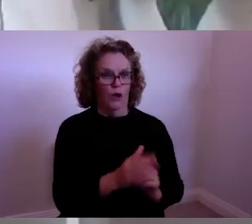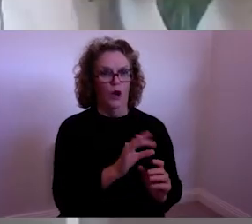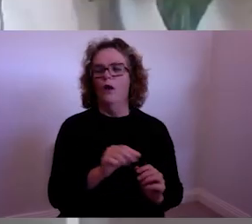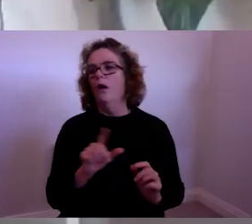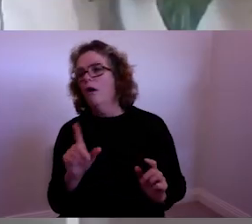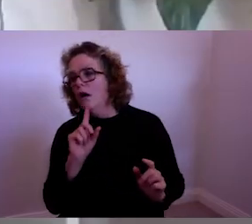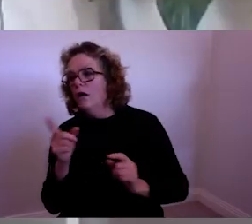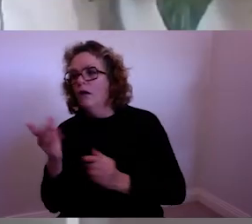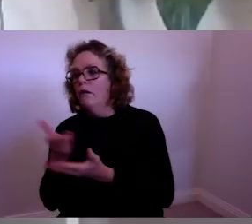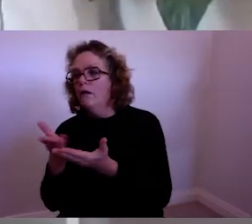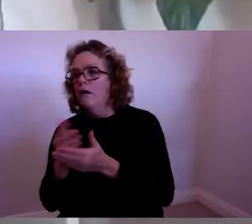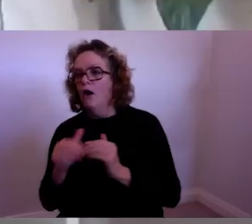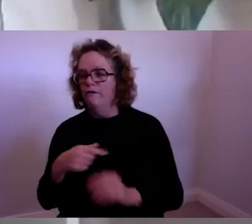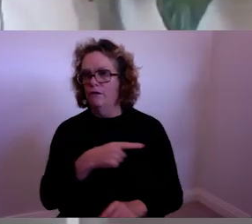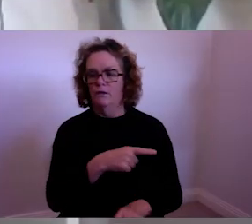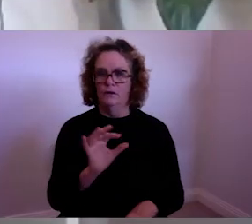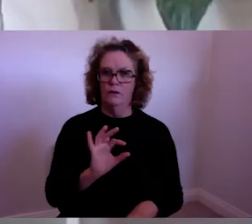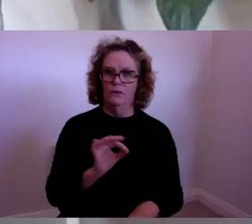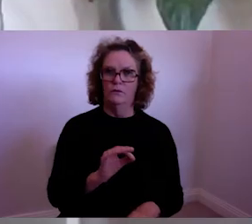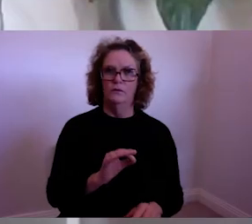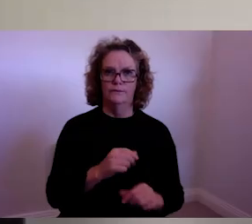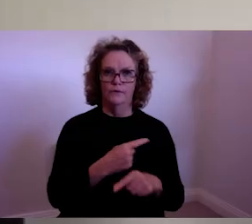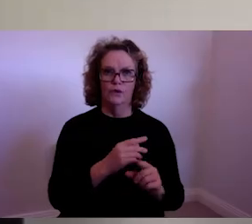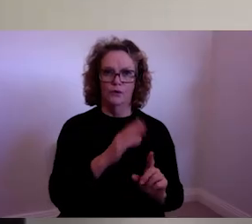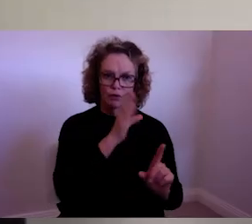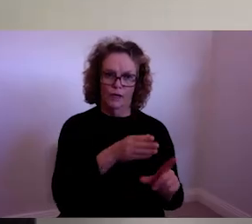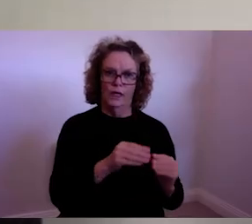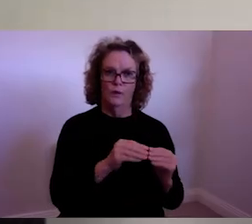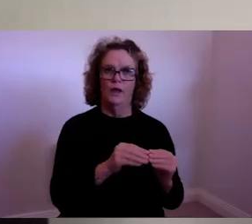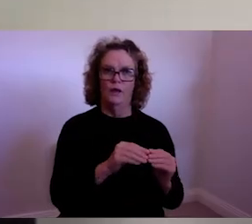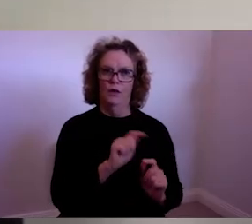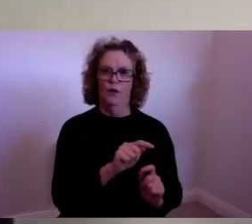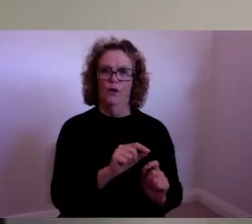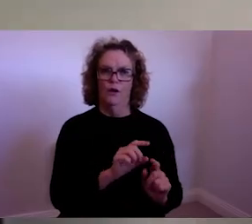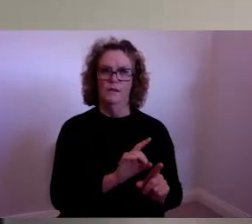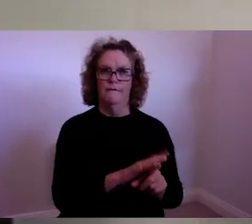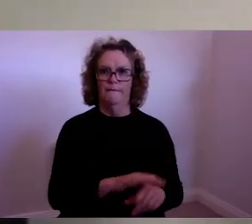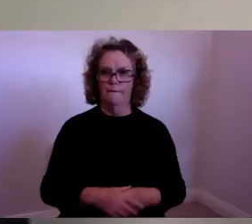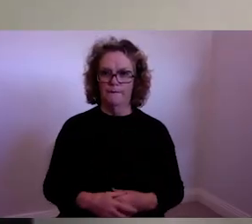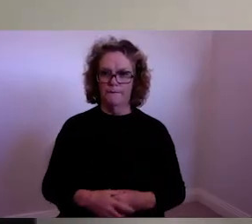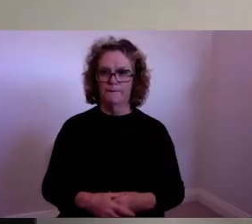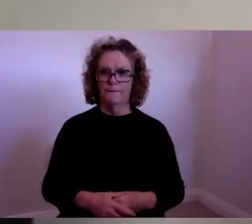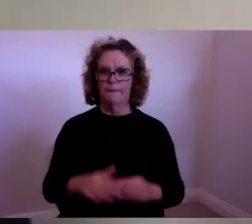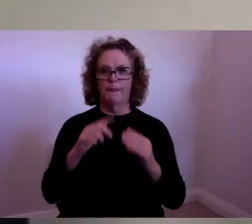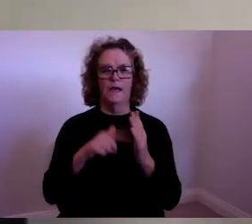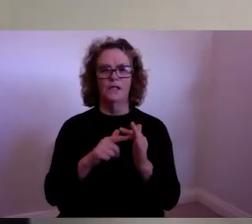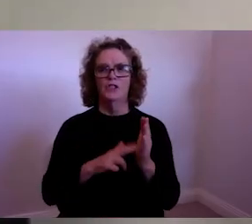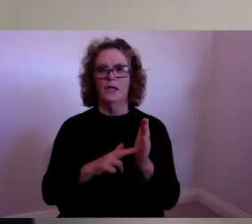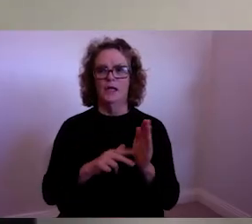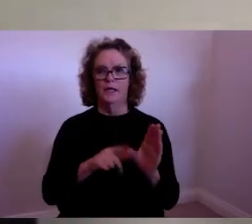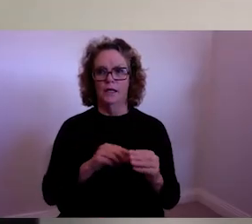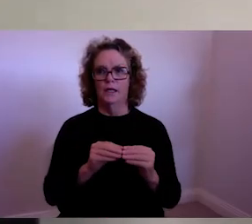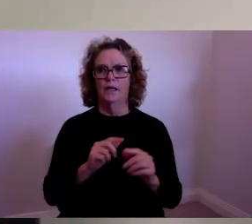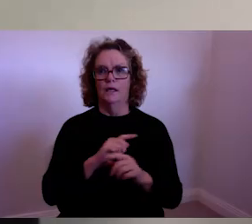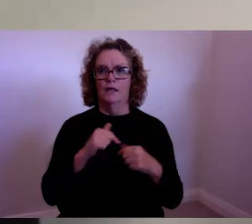who we're there for, to take care of. So Thank you. And that's why we're waiting for the distributed funding